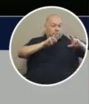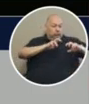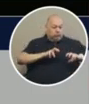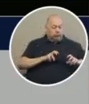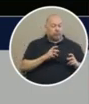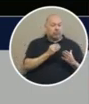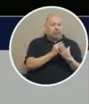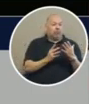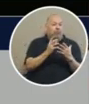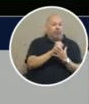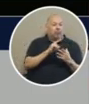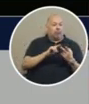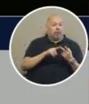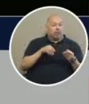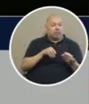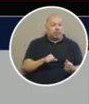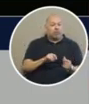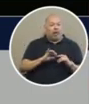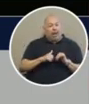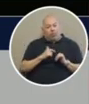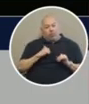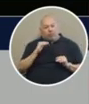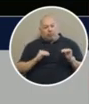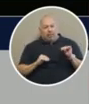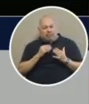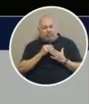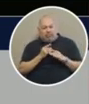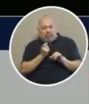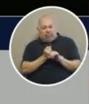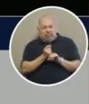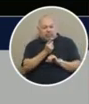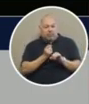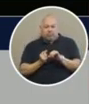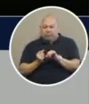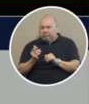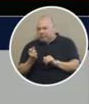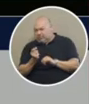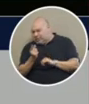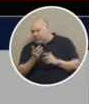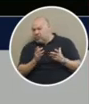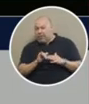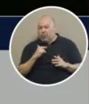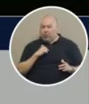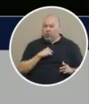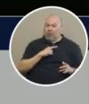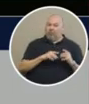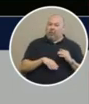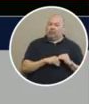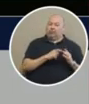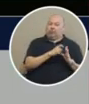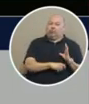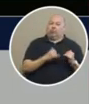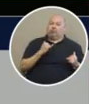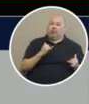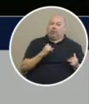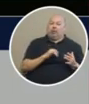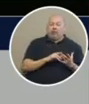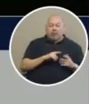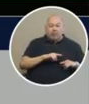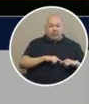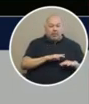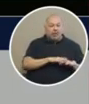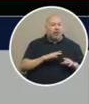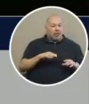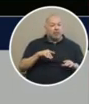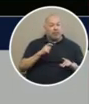from the revenue, but the expenditures and how we're going to balance the budget for this year and for next year, is that we do have additional costs right now that are pending